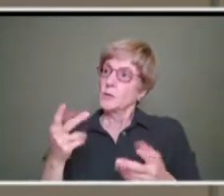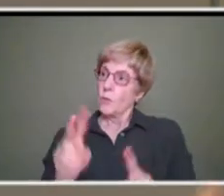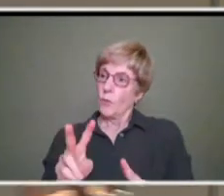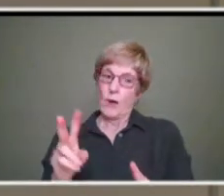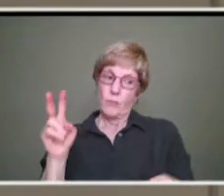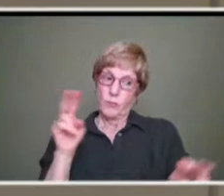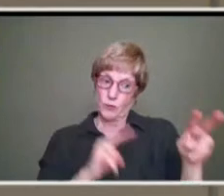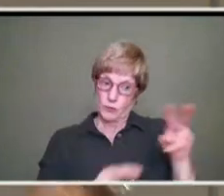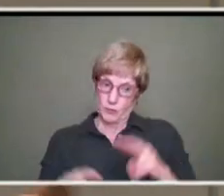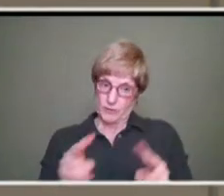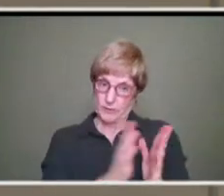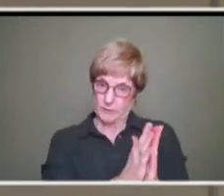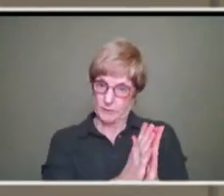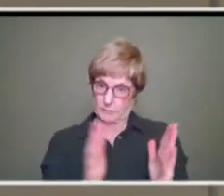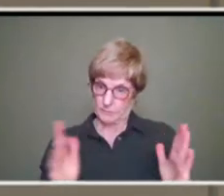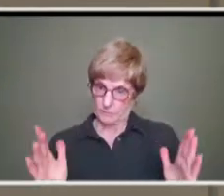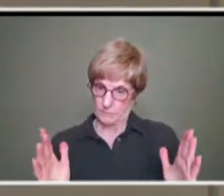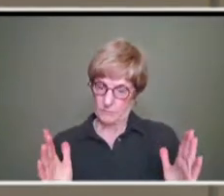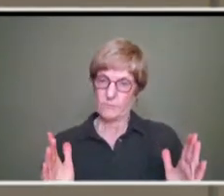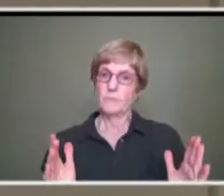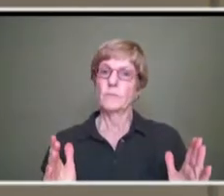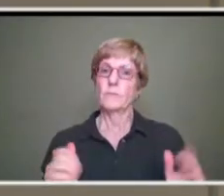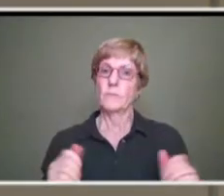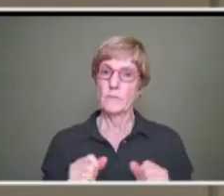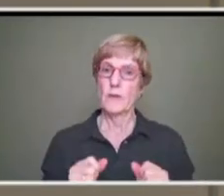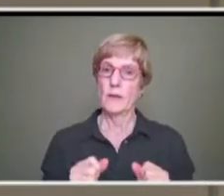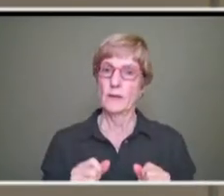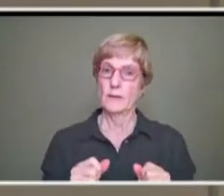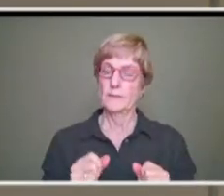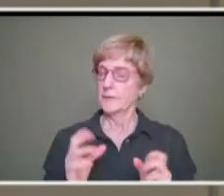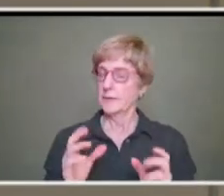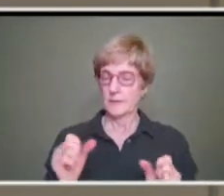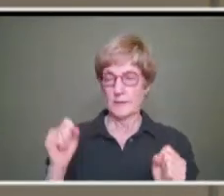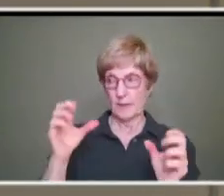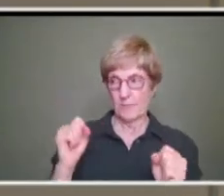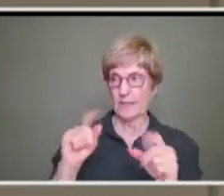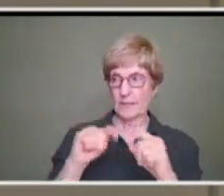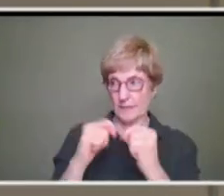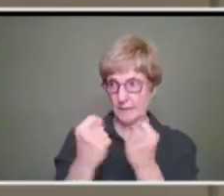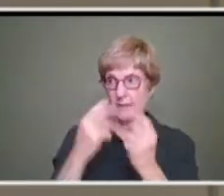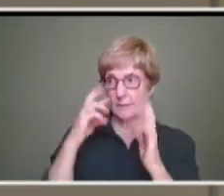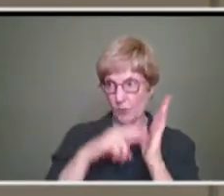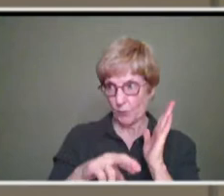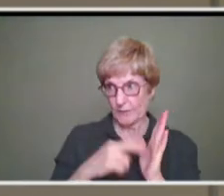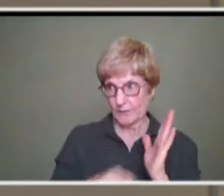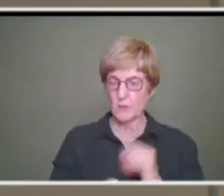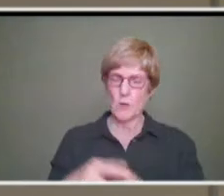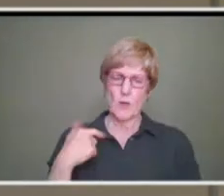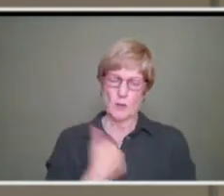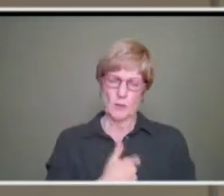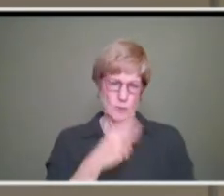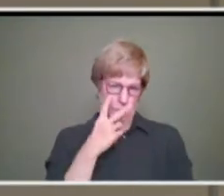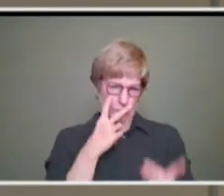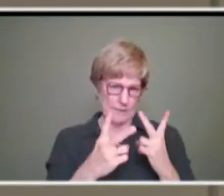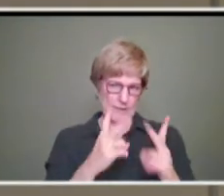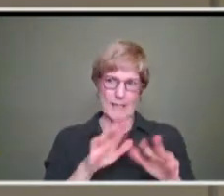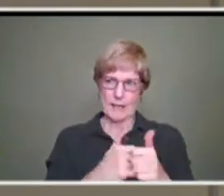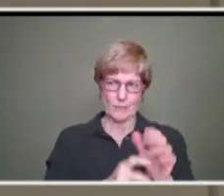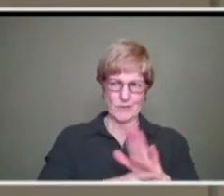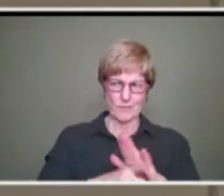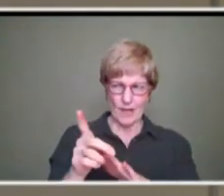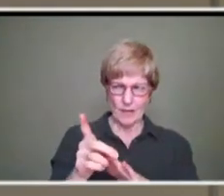for our amazing team that researches this while we're looking at how we're developing